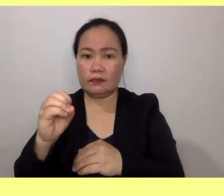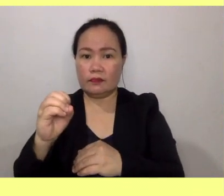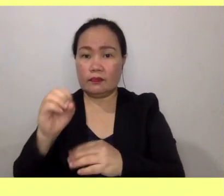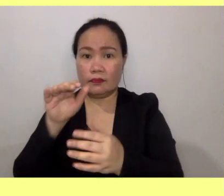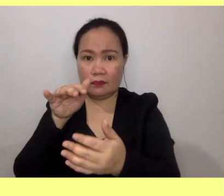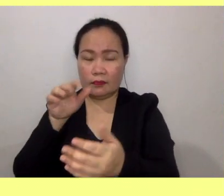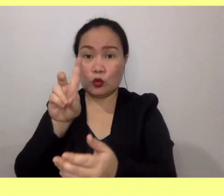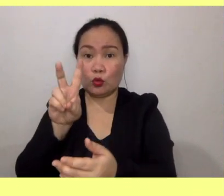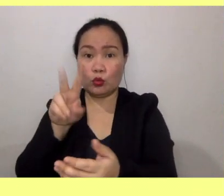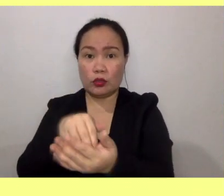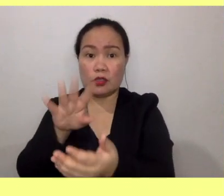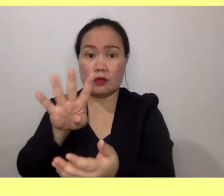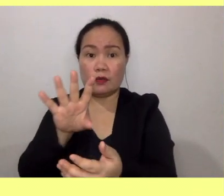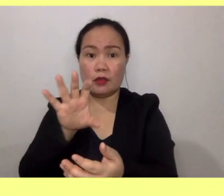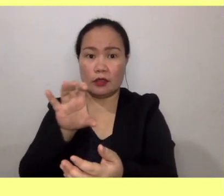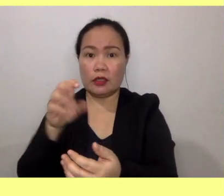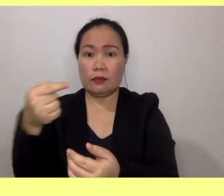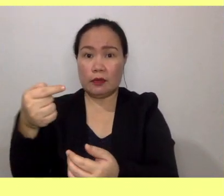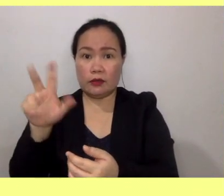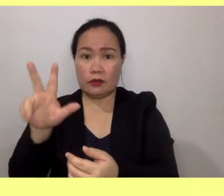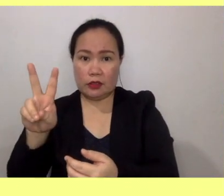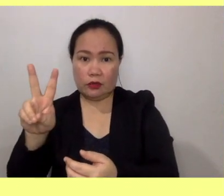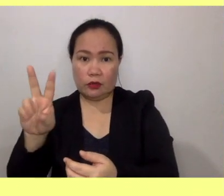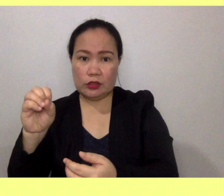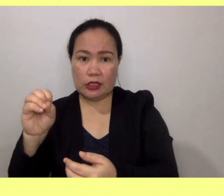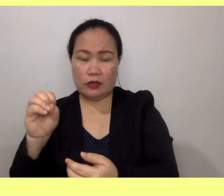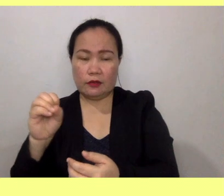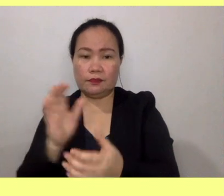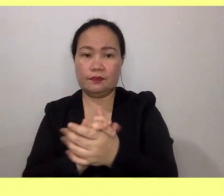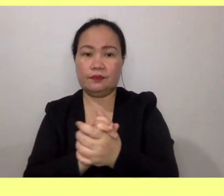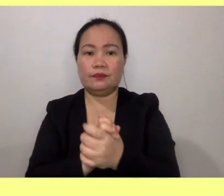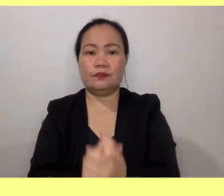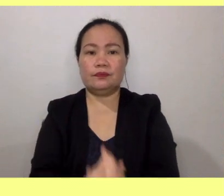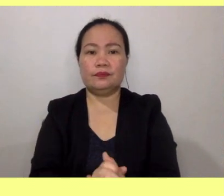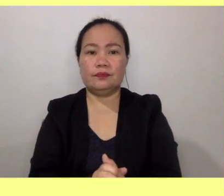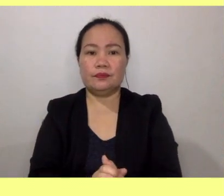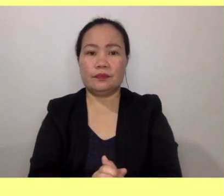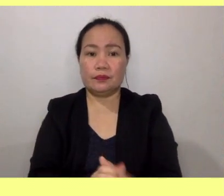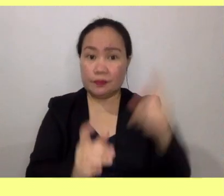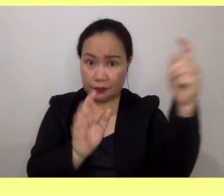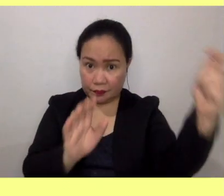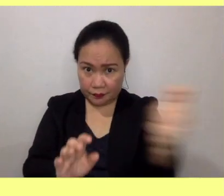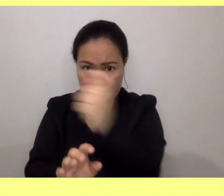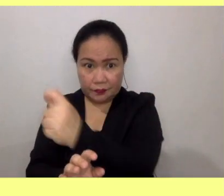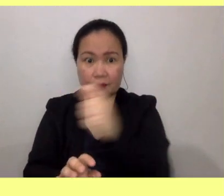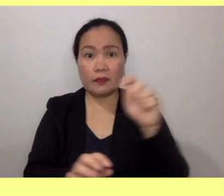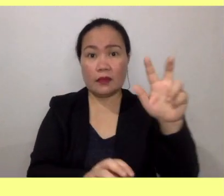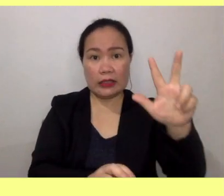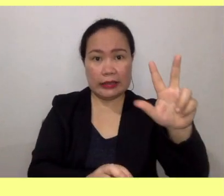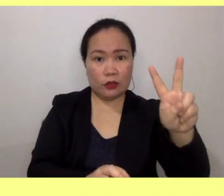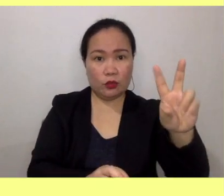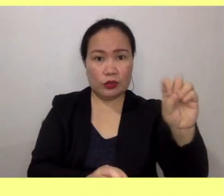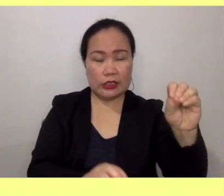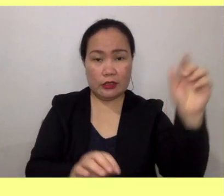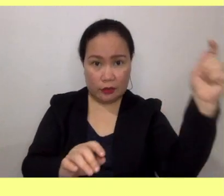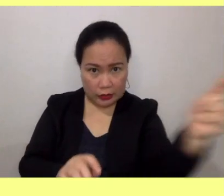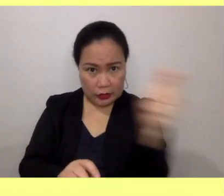than or equal to 2,400. So, by APE, this will become minus 320.